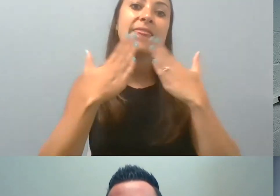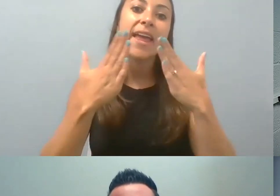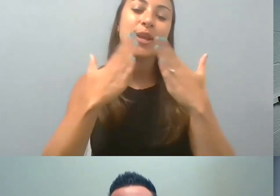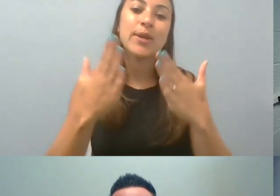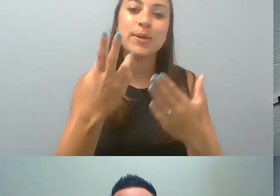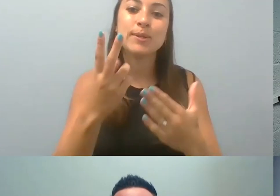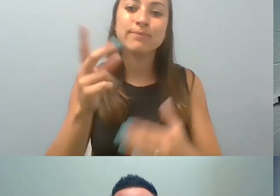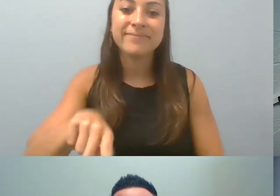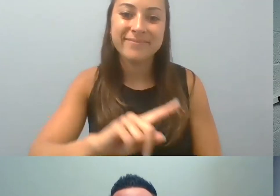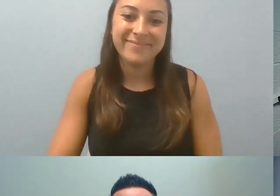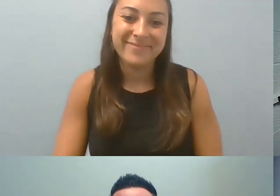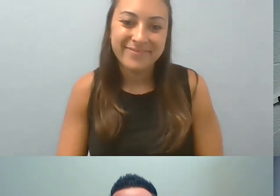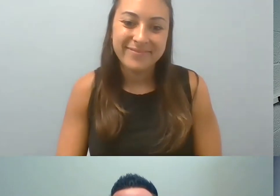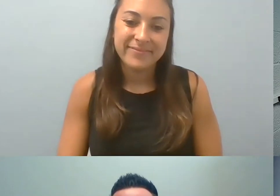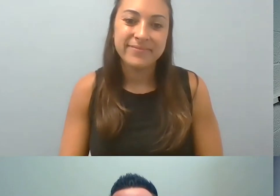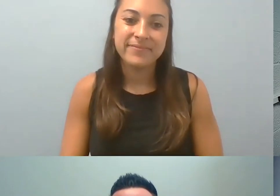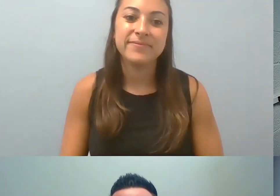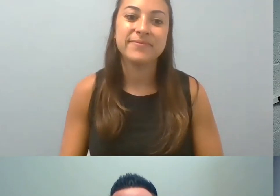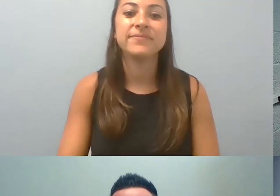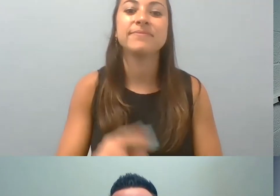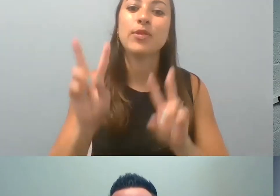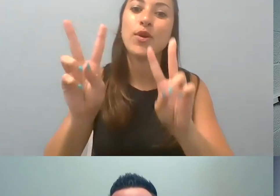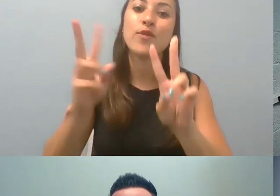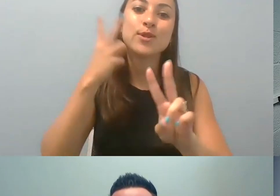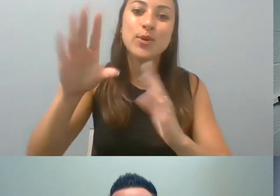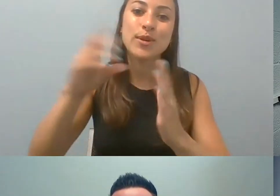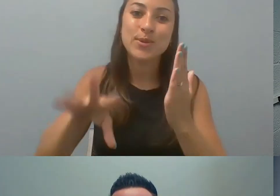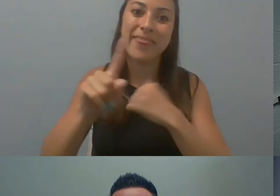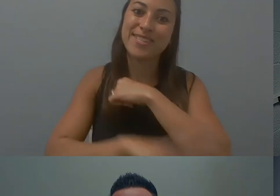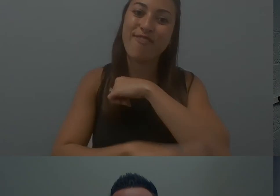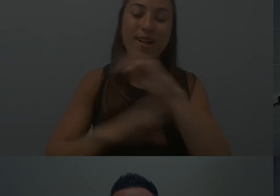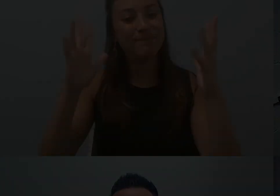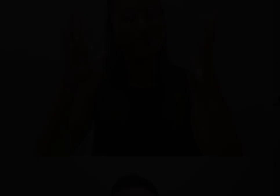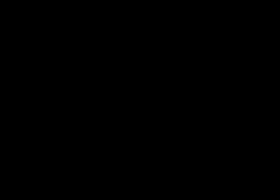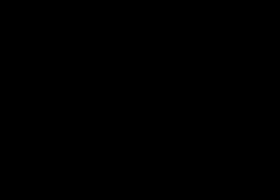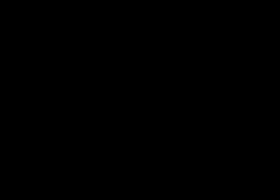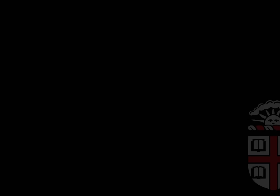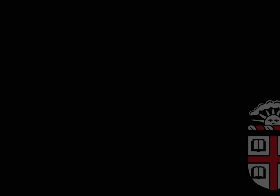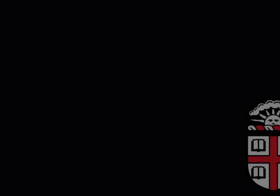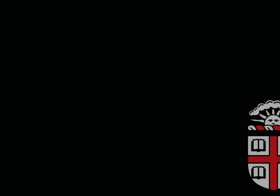thank you again, everyone, for tuning in. And we look forward to seeing all the students in the fall.